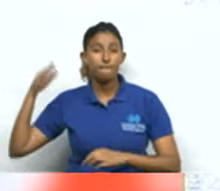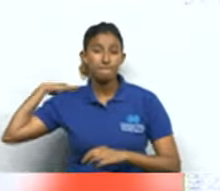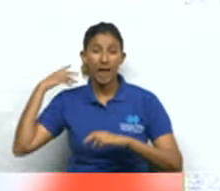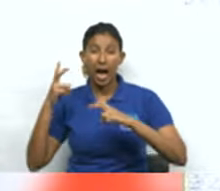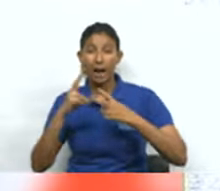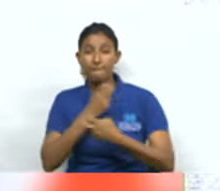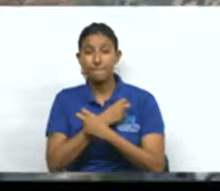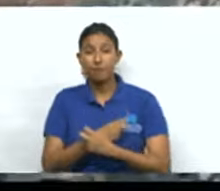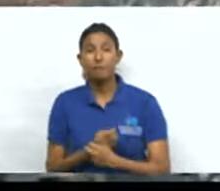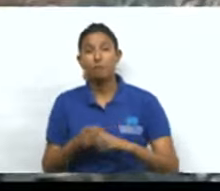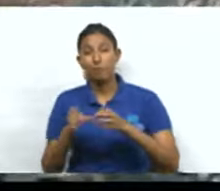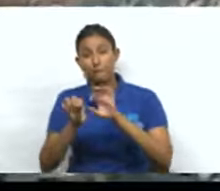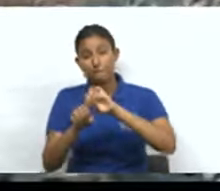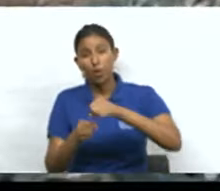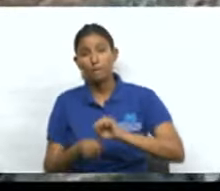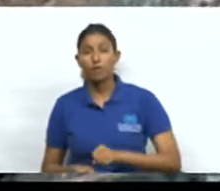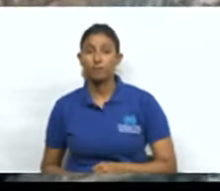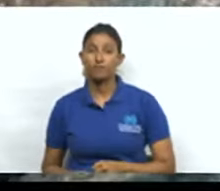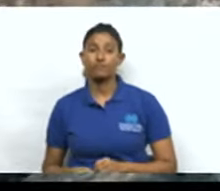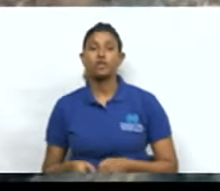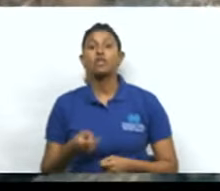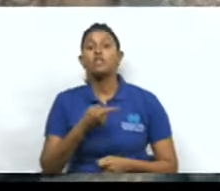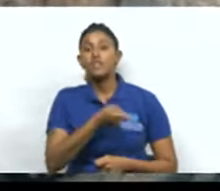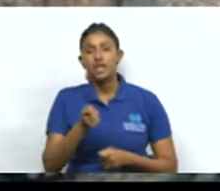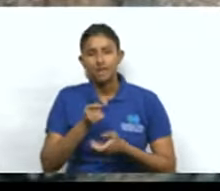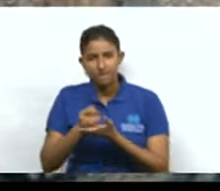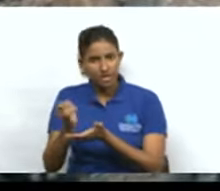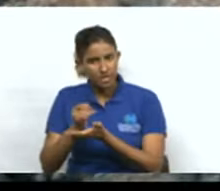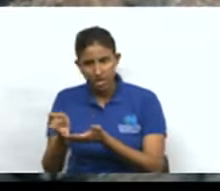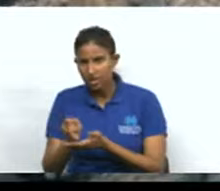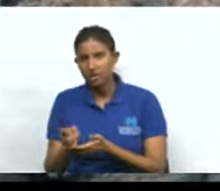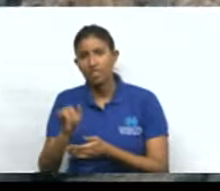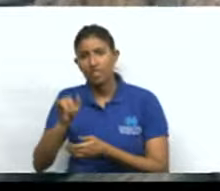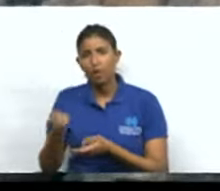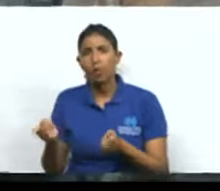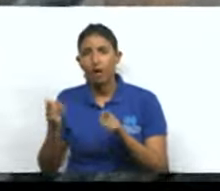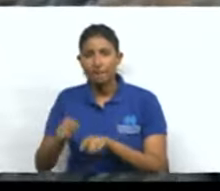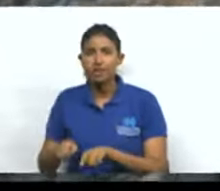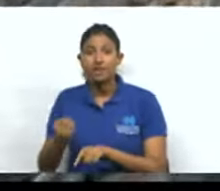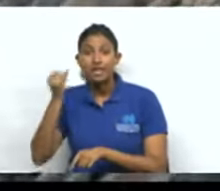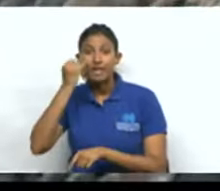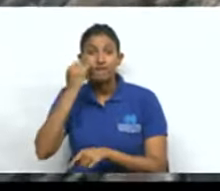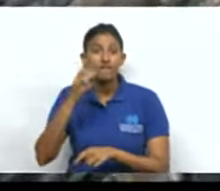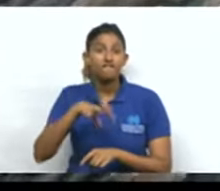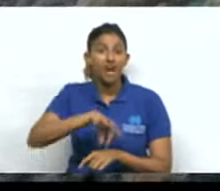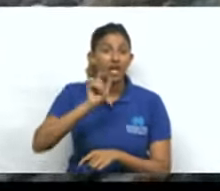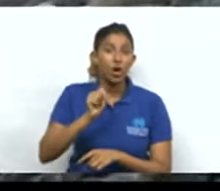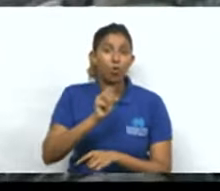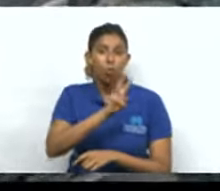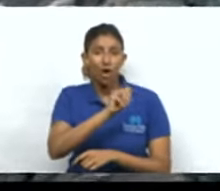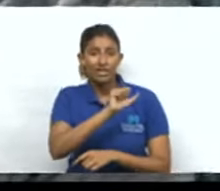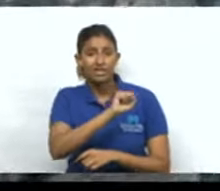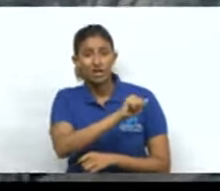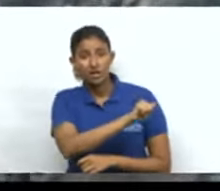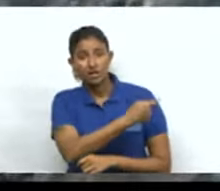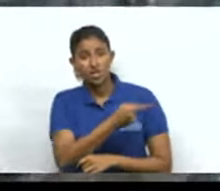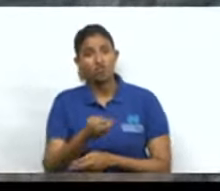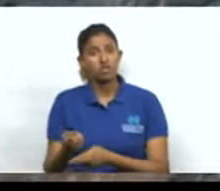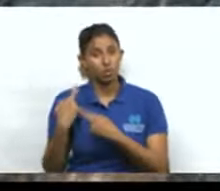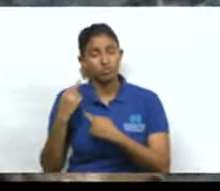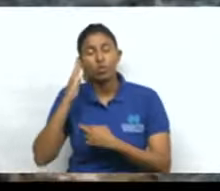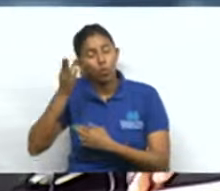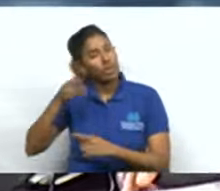investigating the incident. Minister Gonzalez assured that if any negligence is found on WASA's part, then they will be held to